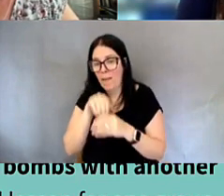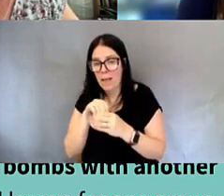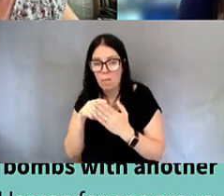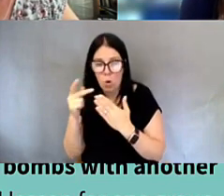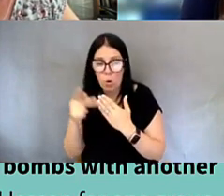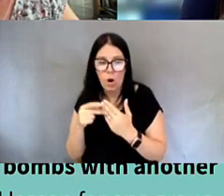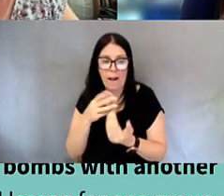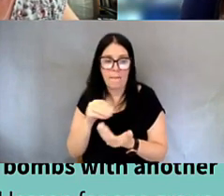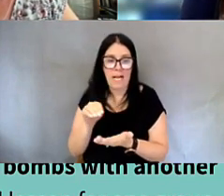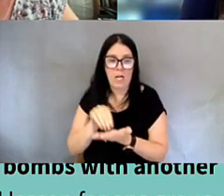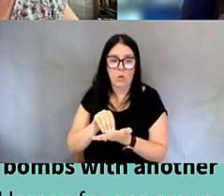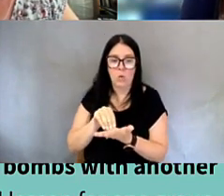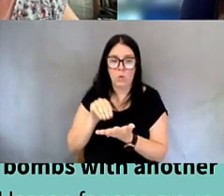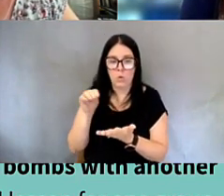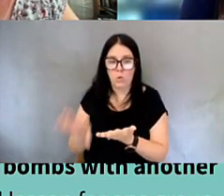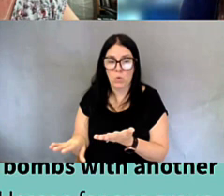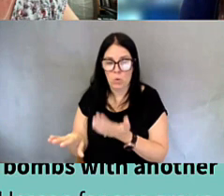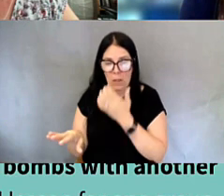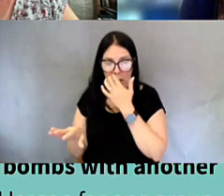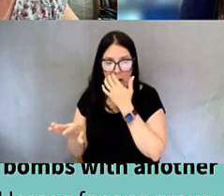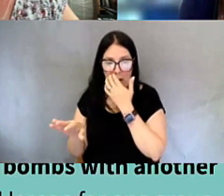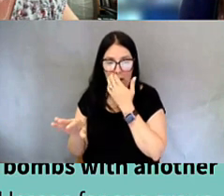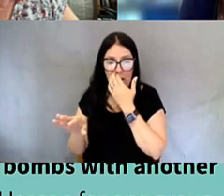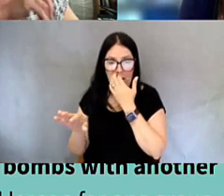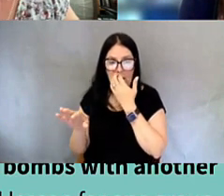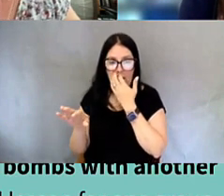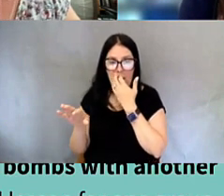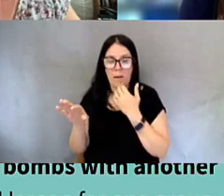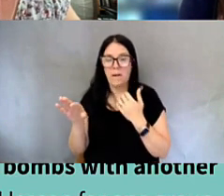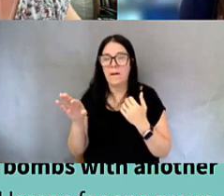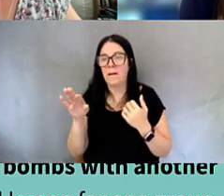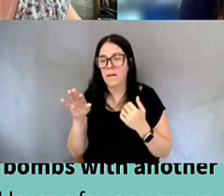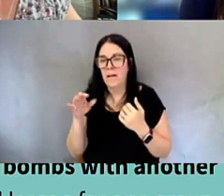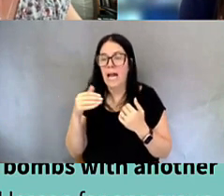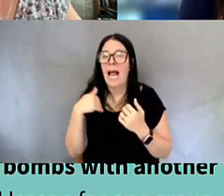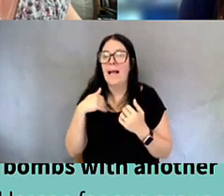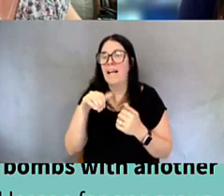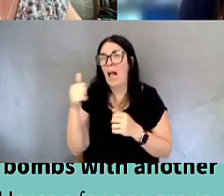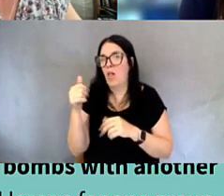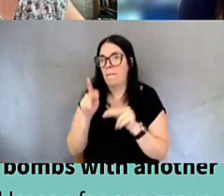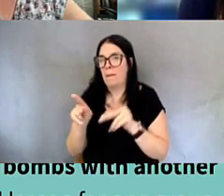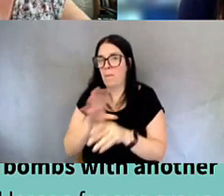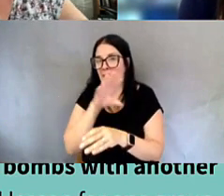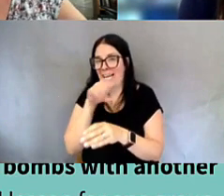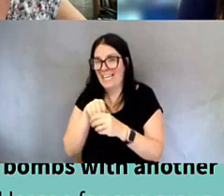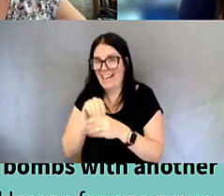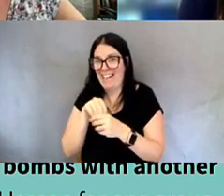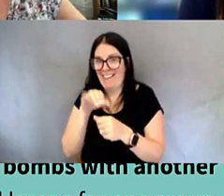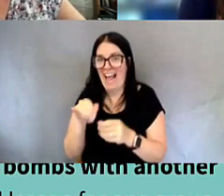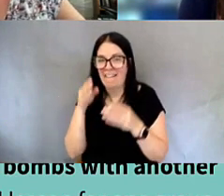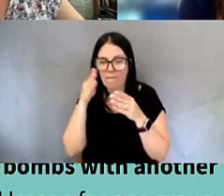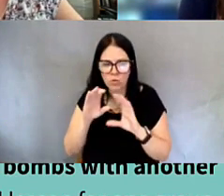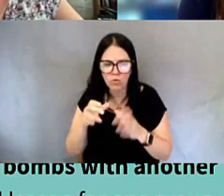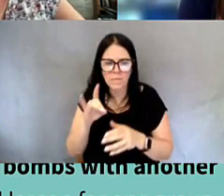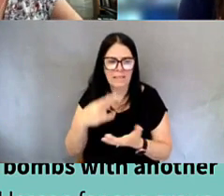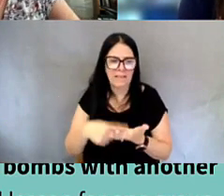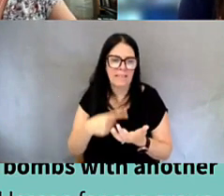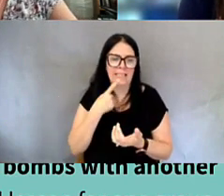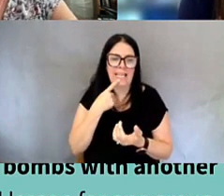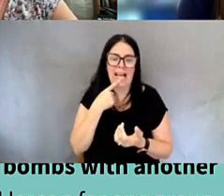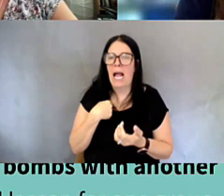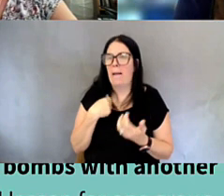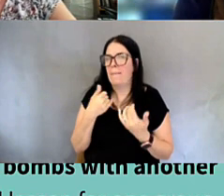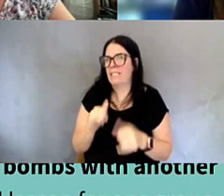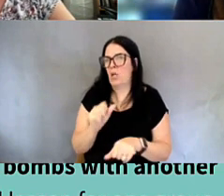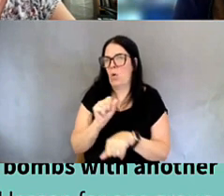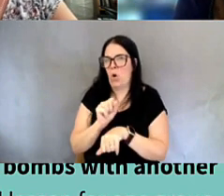And they were the people consulted in the focus groups said things like, I'm still working on how to do